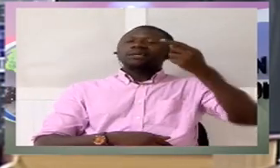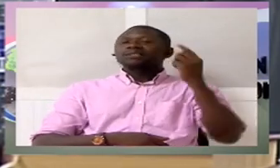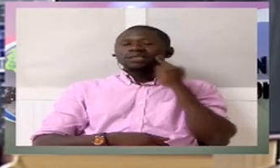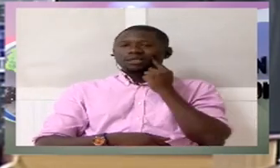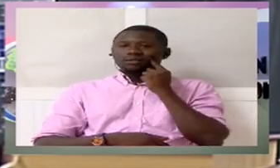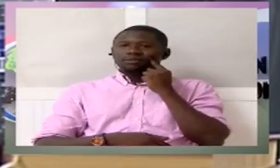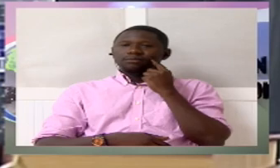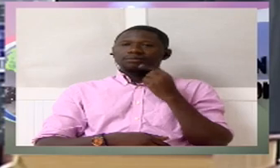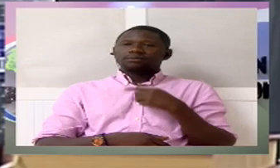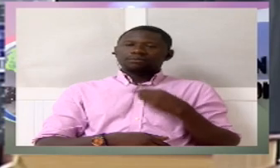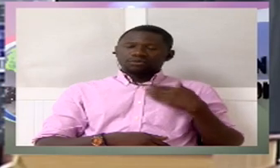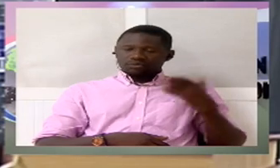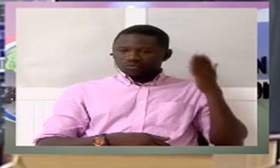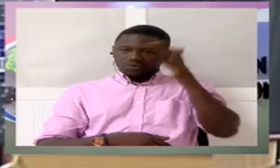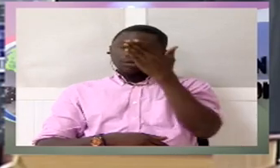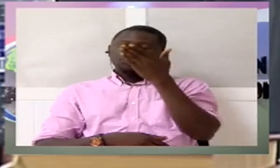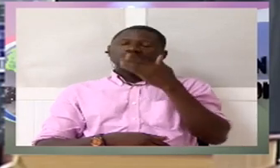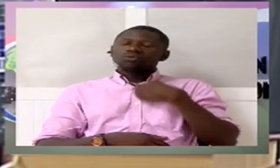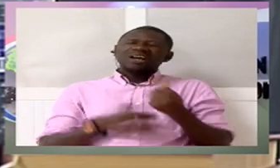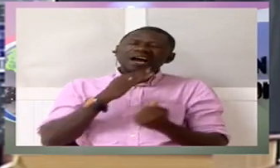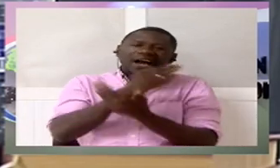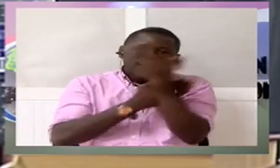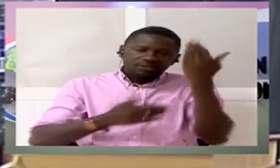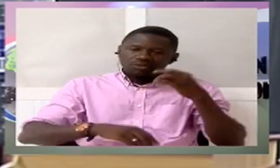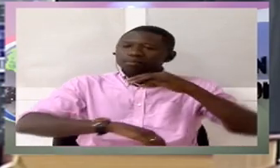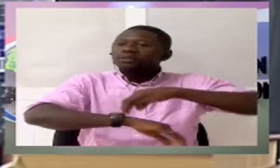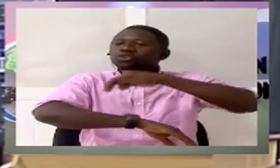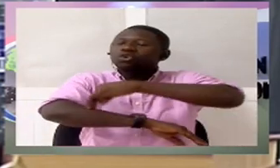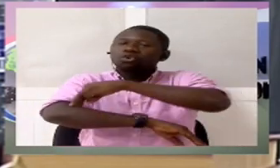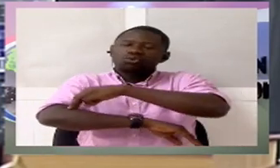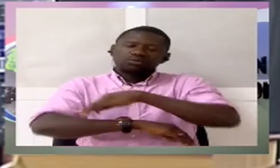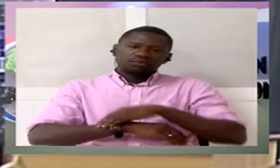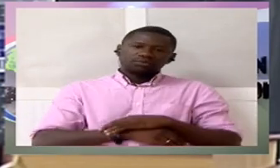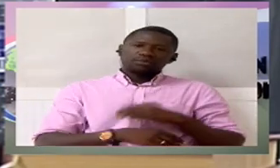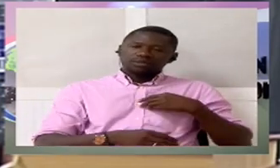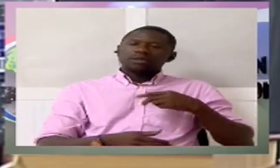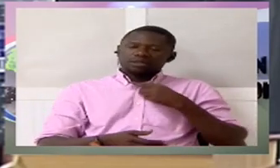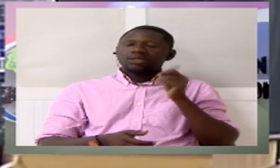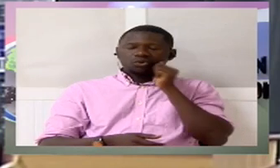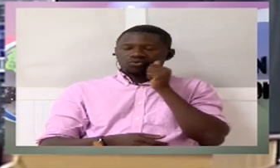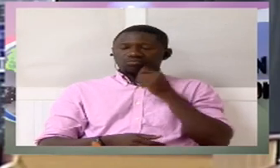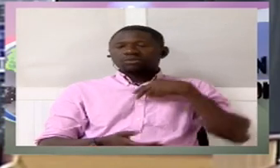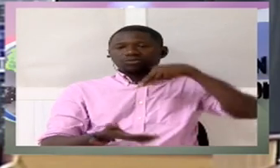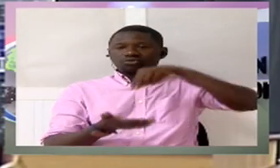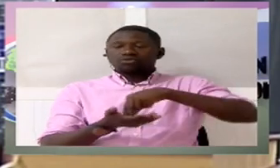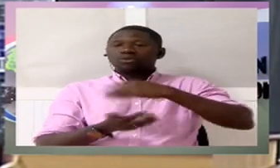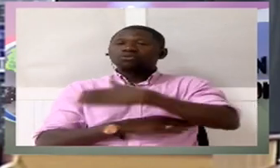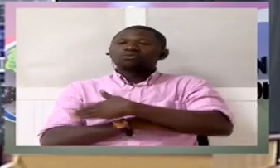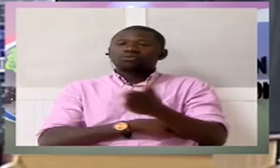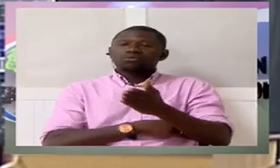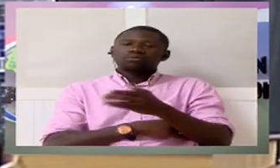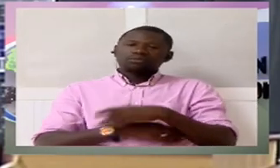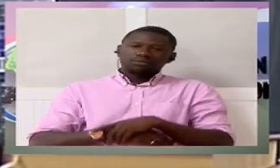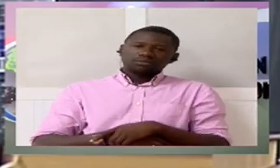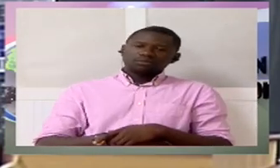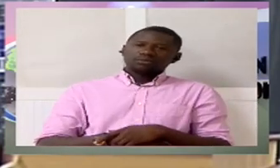The following day, Solita Mansakonko. I went early to Mansakonko. Fana Lota Bundato. That one also, I stood at the door. I remember